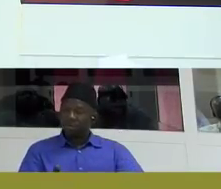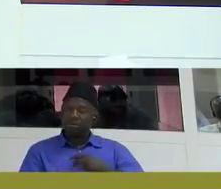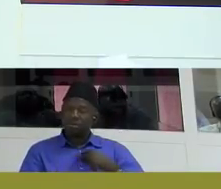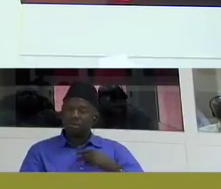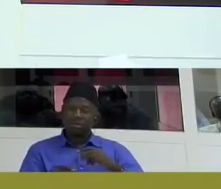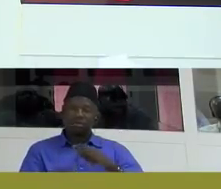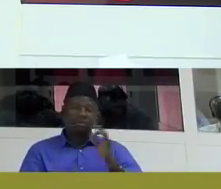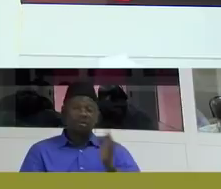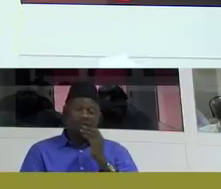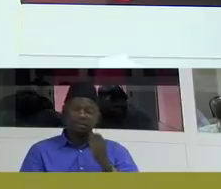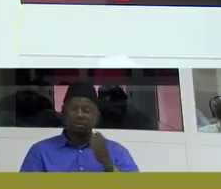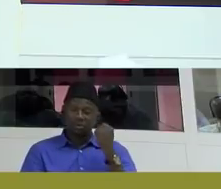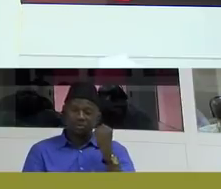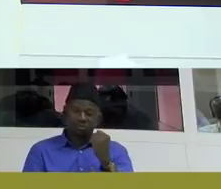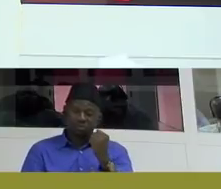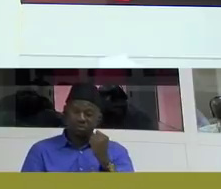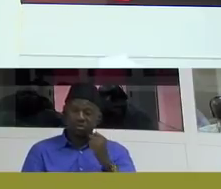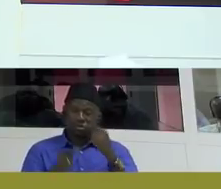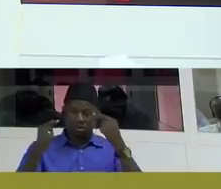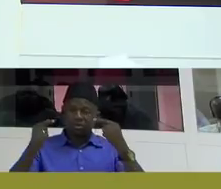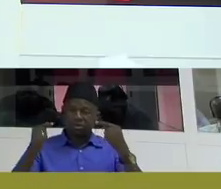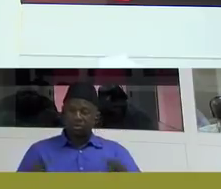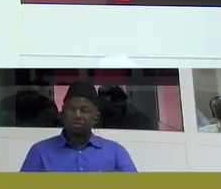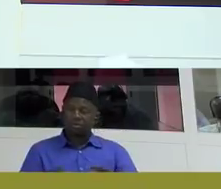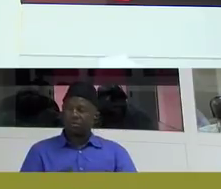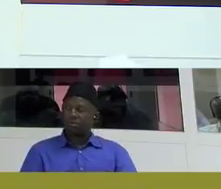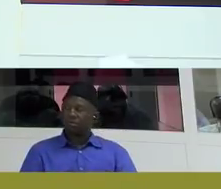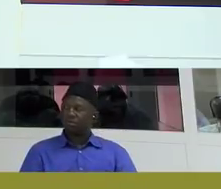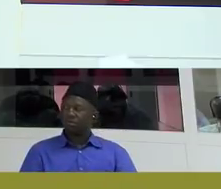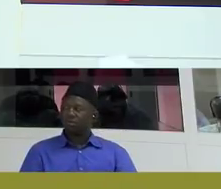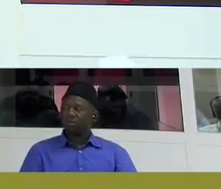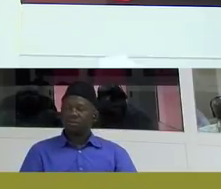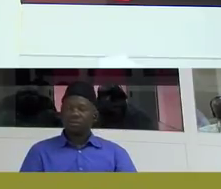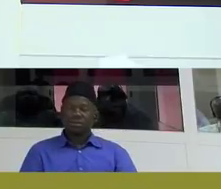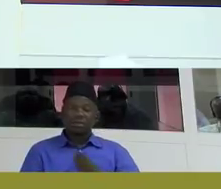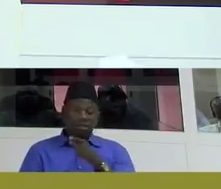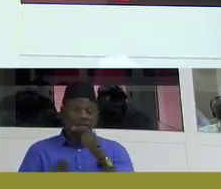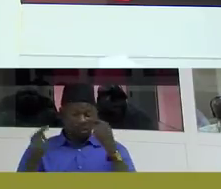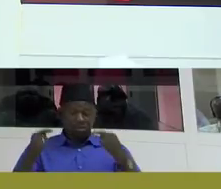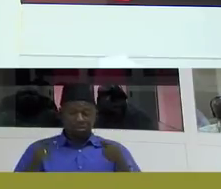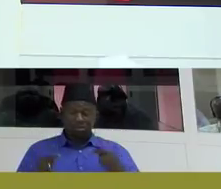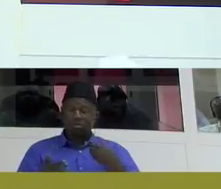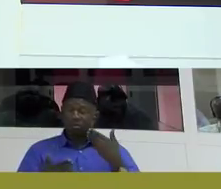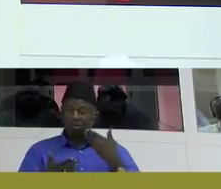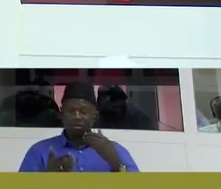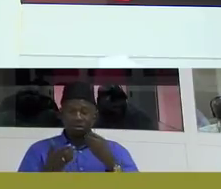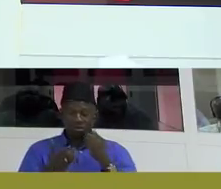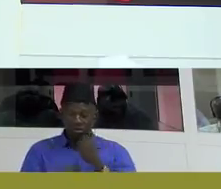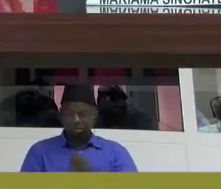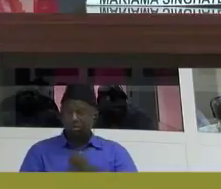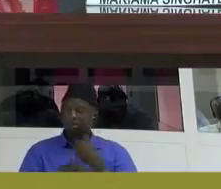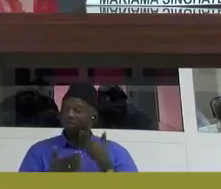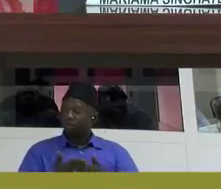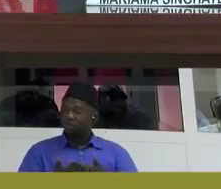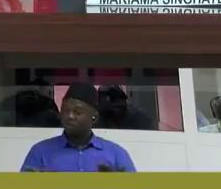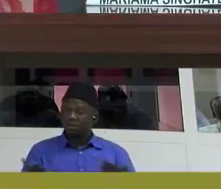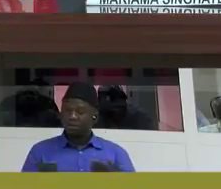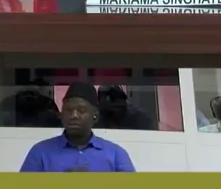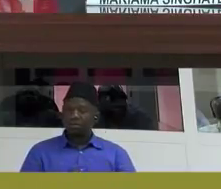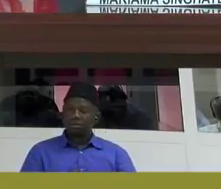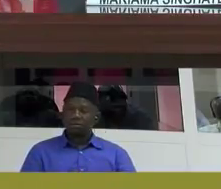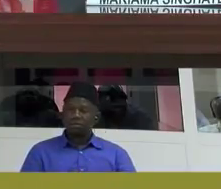very strong statement. The statement was already made. And let's take them one by